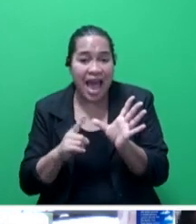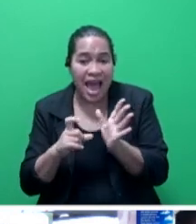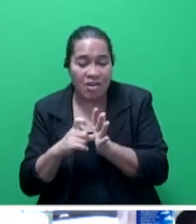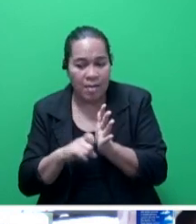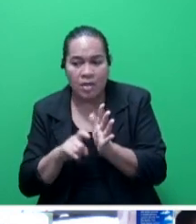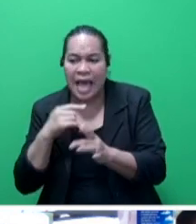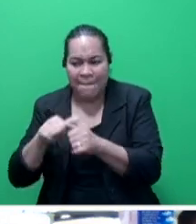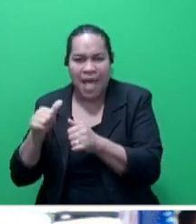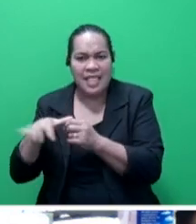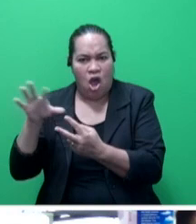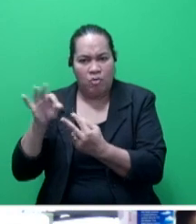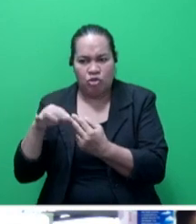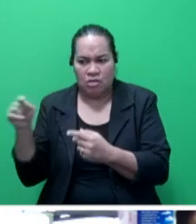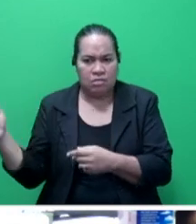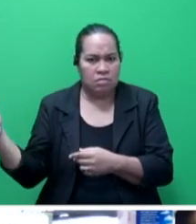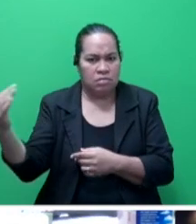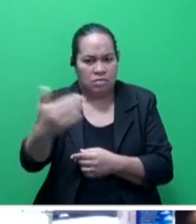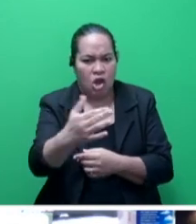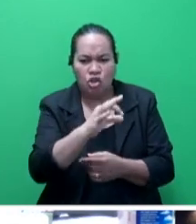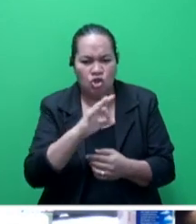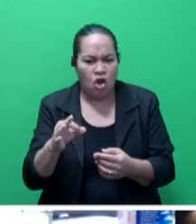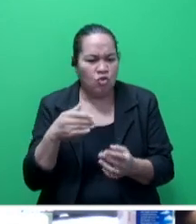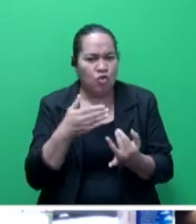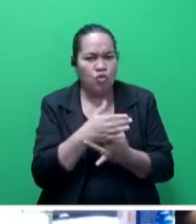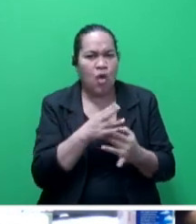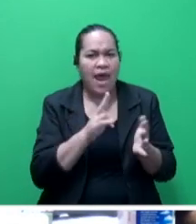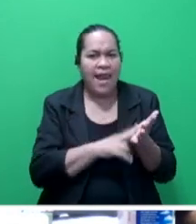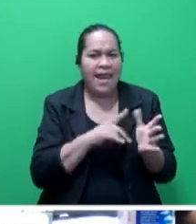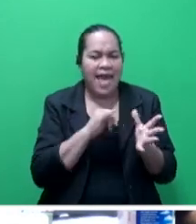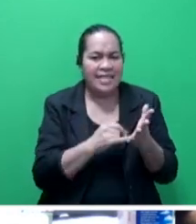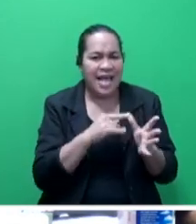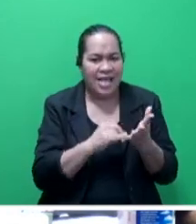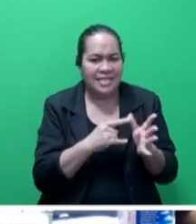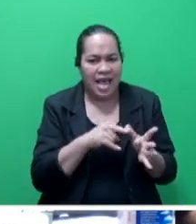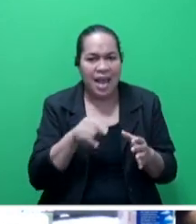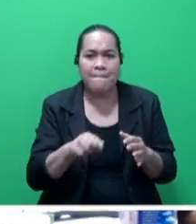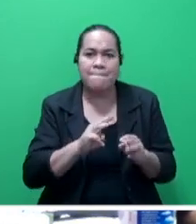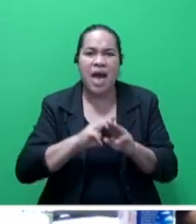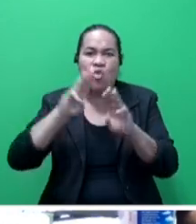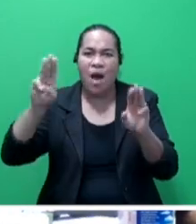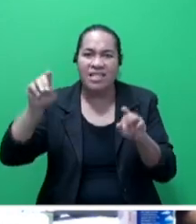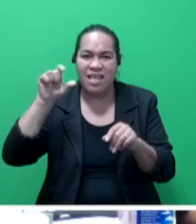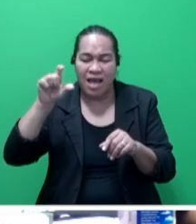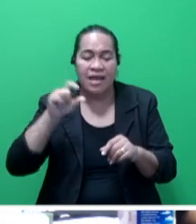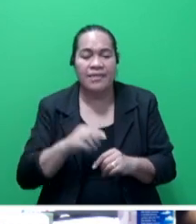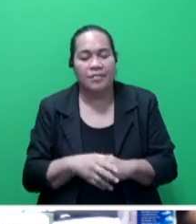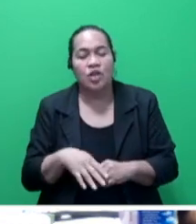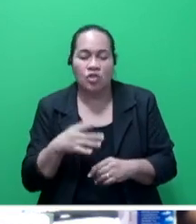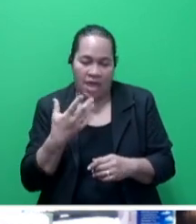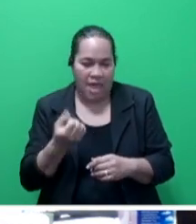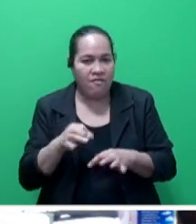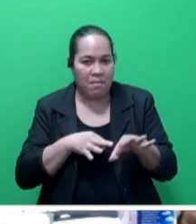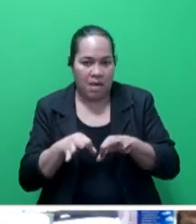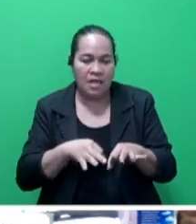better option rather than going through Nasasa in Maduata, Mr. Speaker, sir. So it's all in place, Mr.